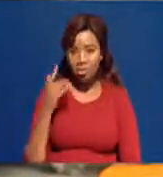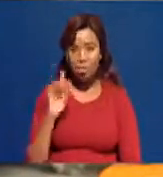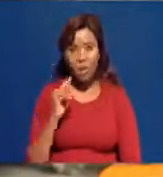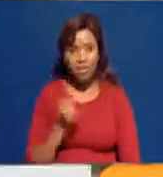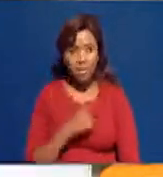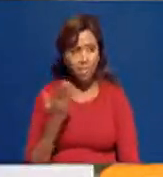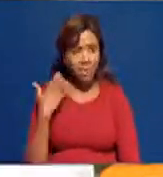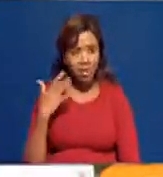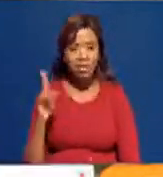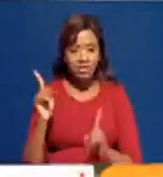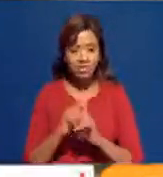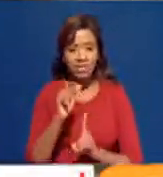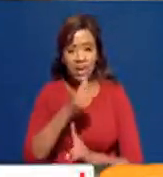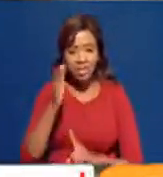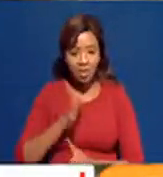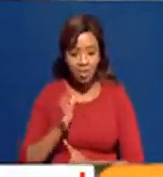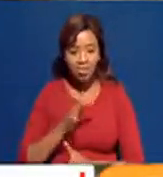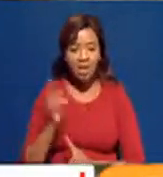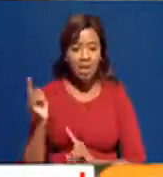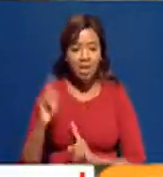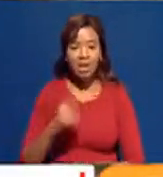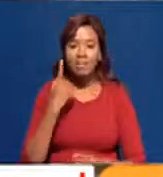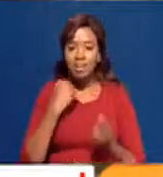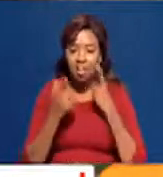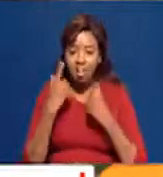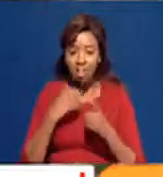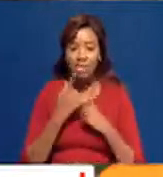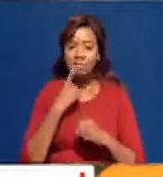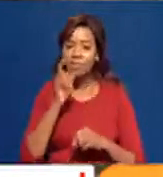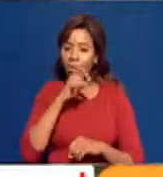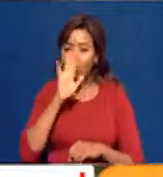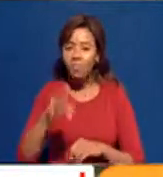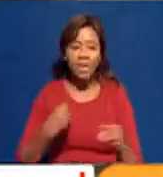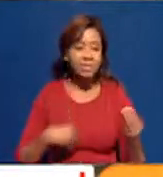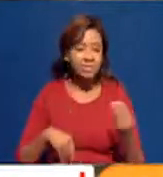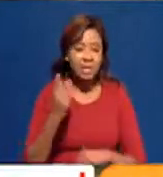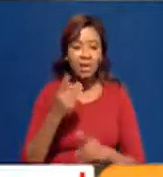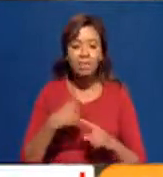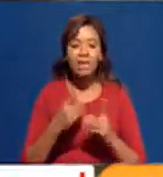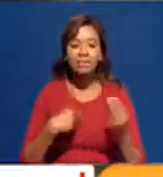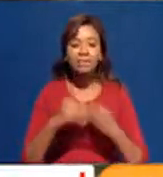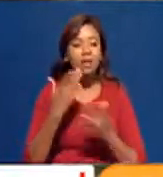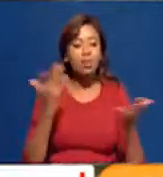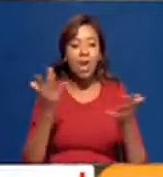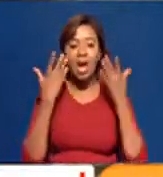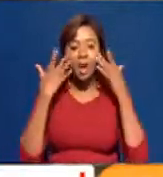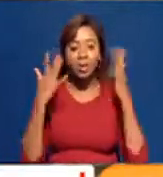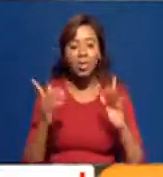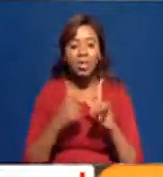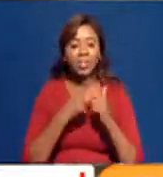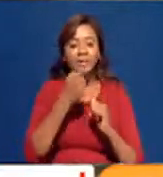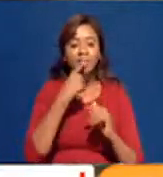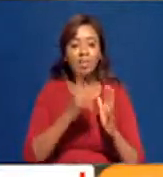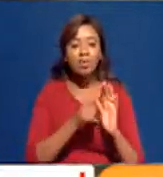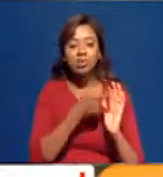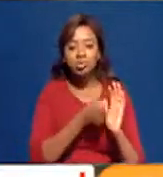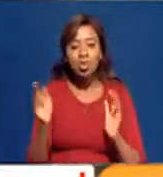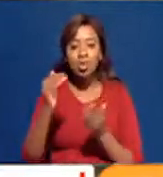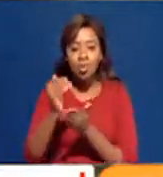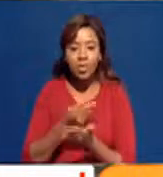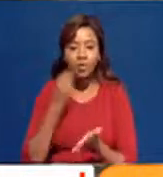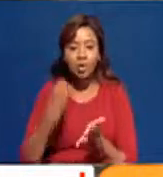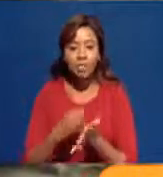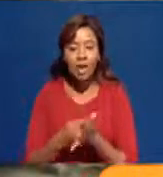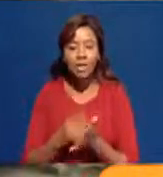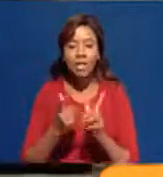kuna mama pia alikuja kwake akilia. Kuku zake zimeenda hivyo. Ya sijui alipeleka wapi, kupeleka, akaambiwa aende atolewe pesa.